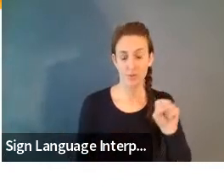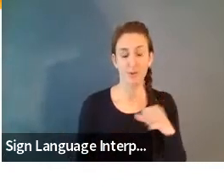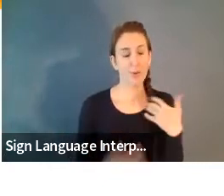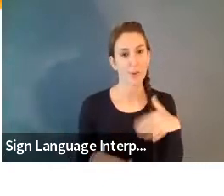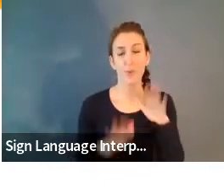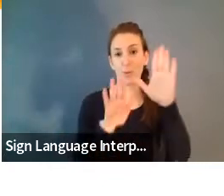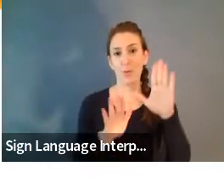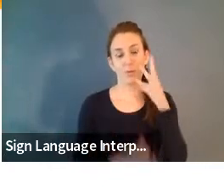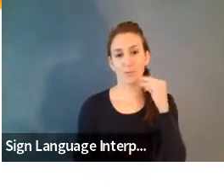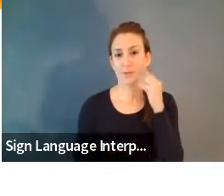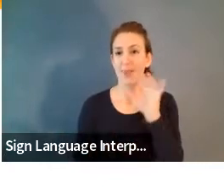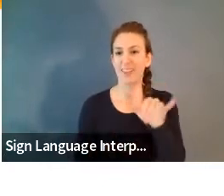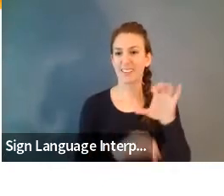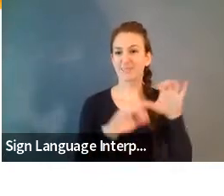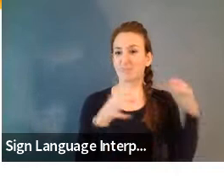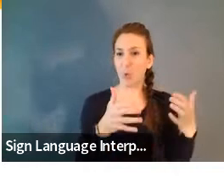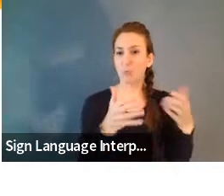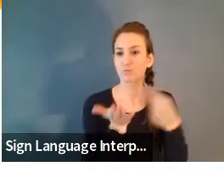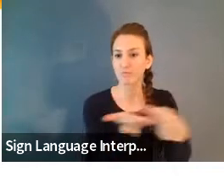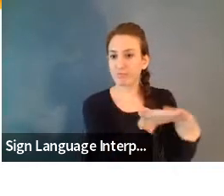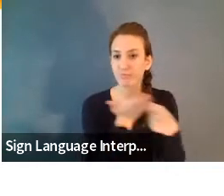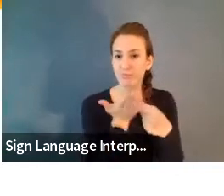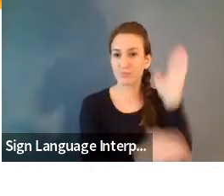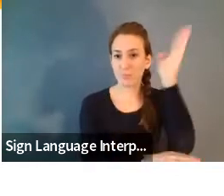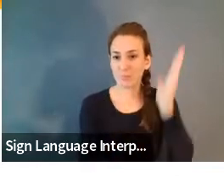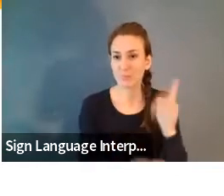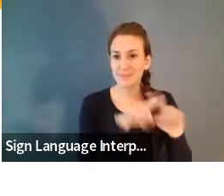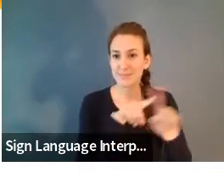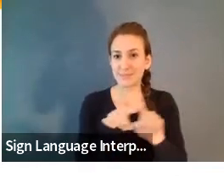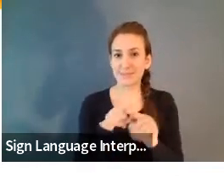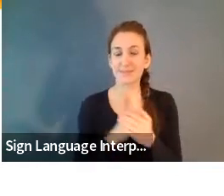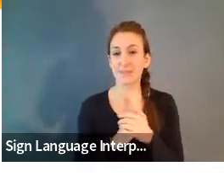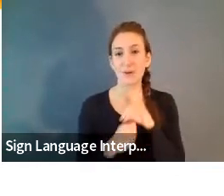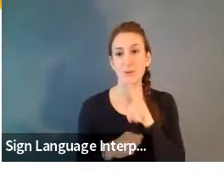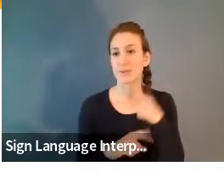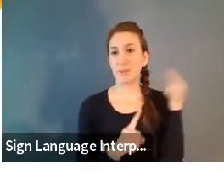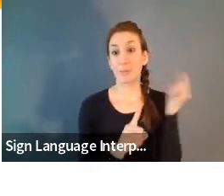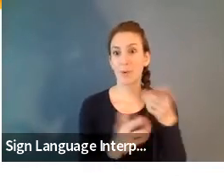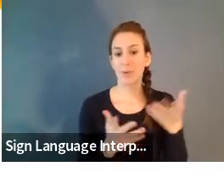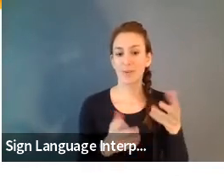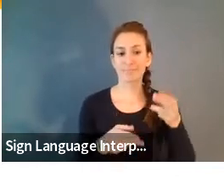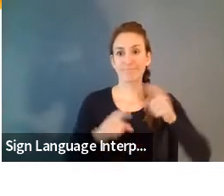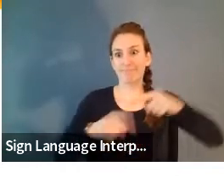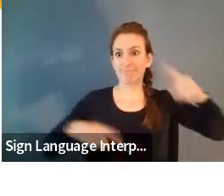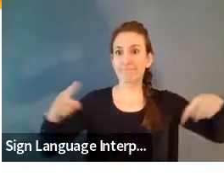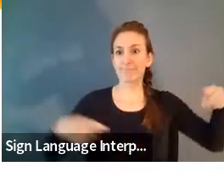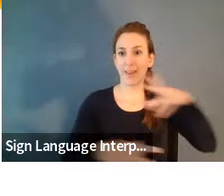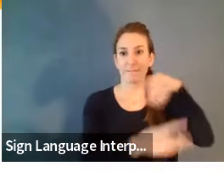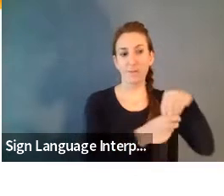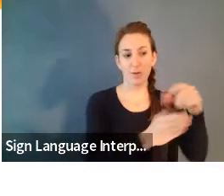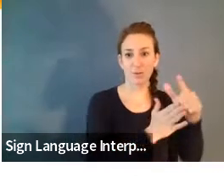this conference with the sole mission of diversifying the legal field. As we all know, it is imperative that people